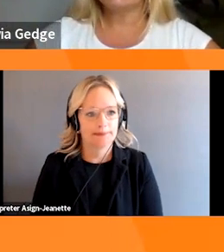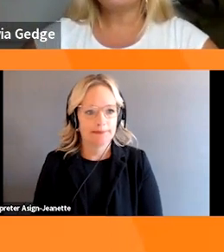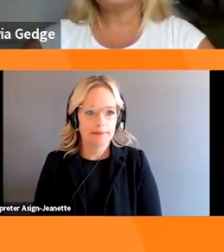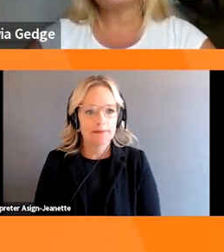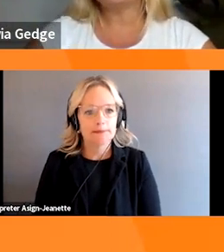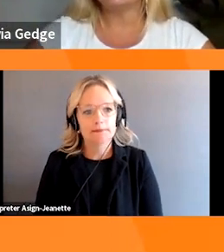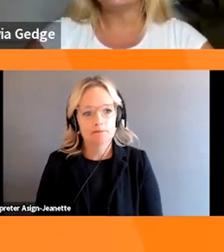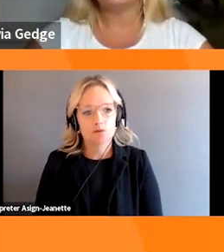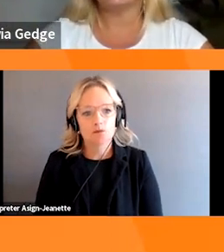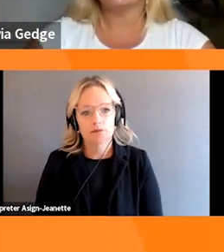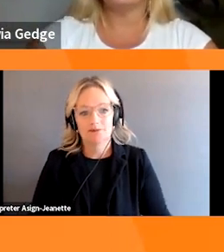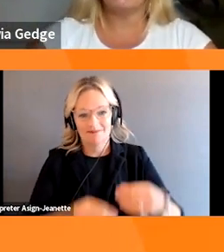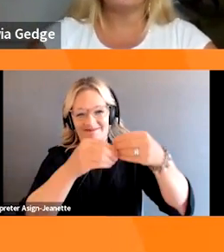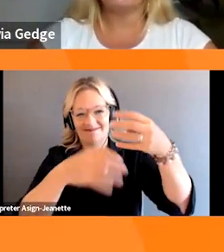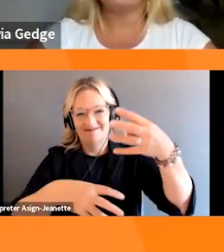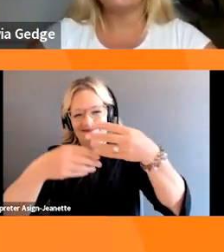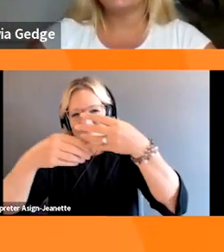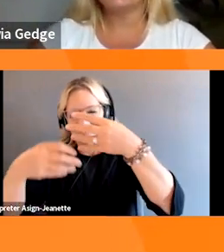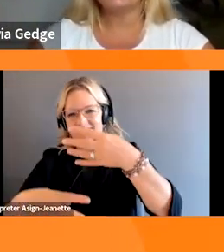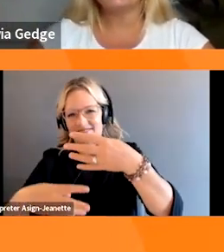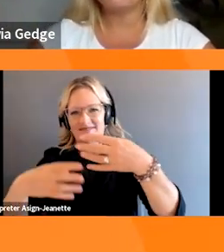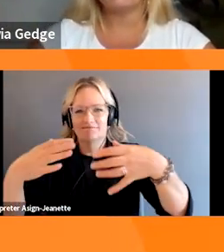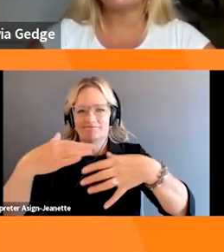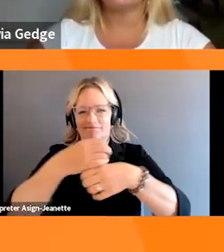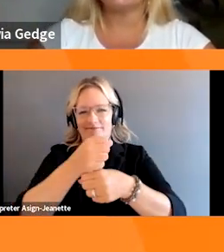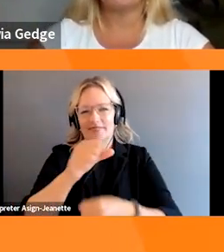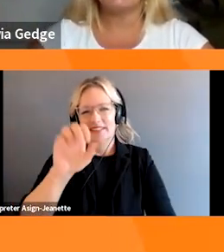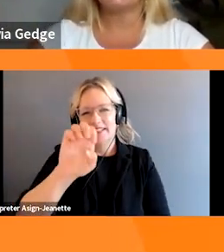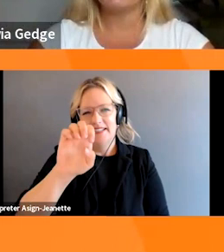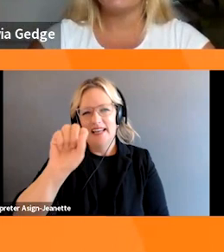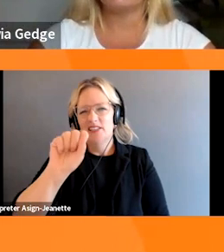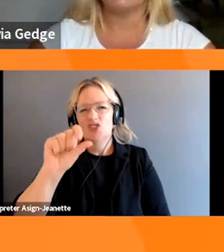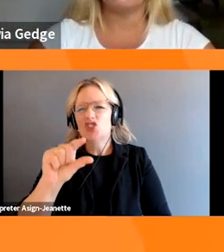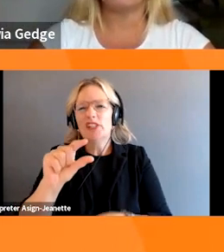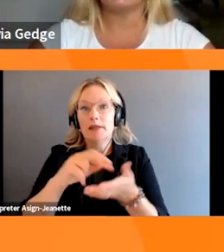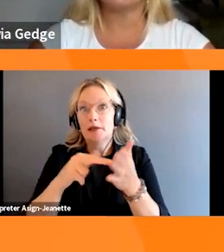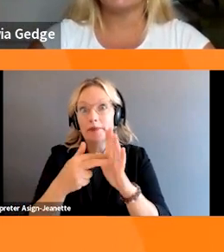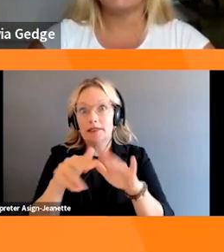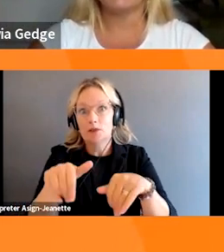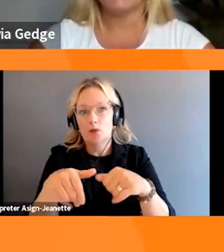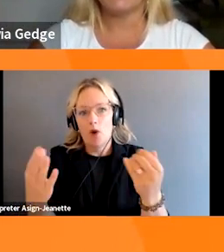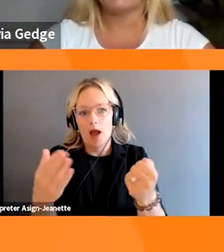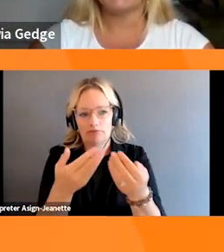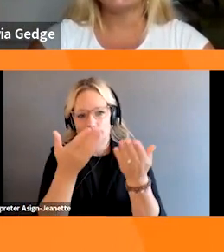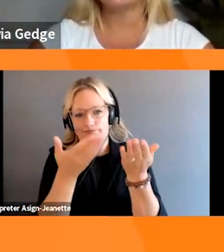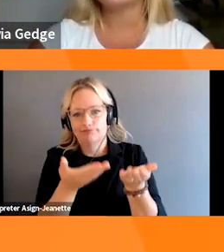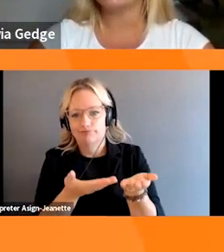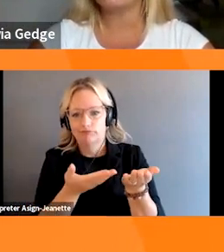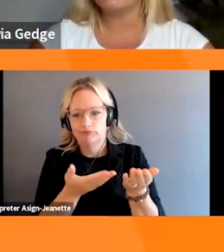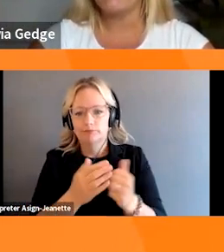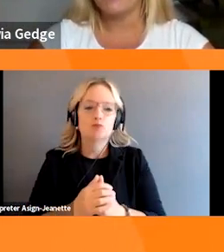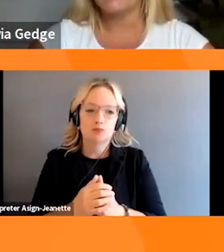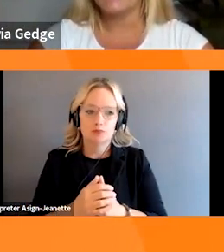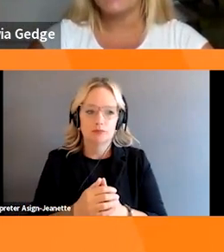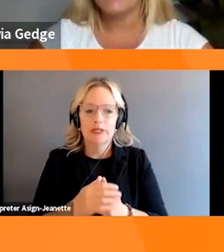So this is a pretty big list: environmental, social, governance, risk management, and governance principle. It's a lot